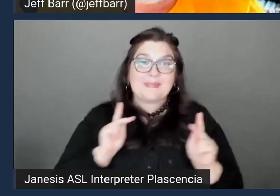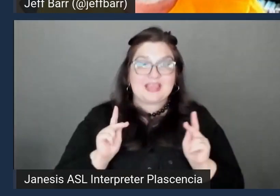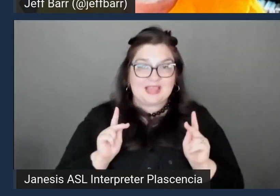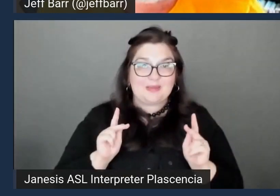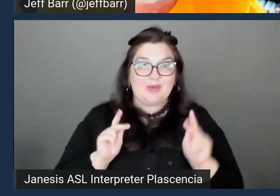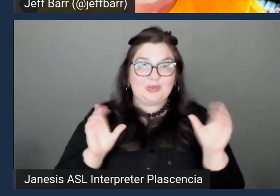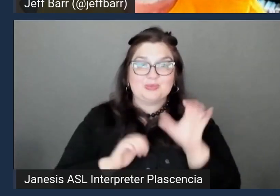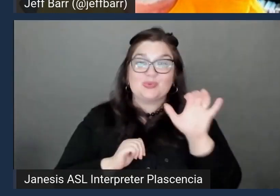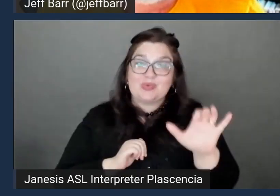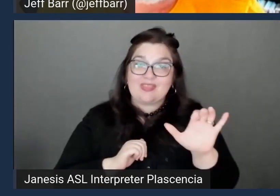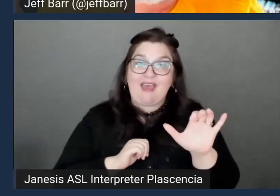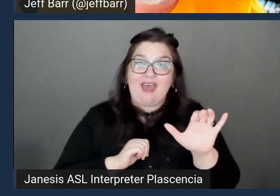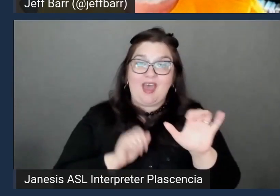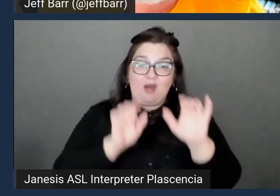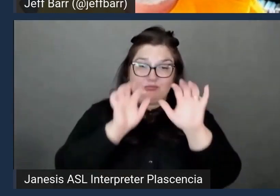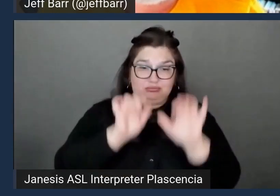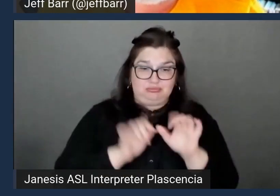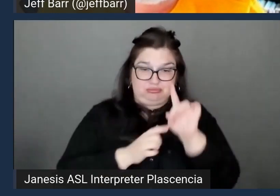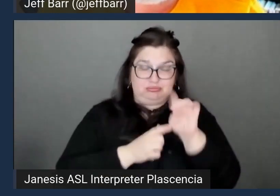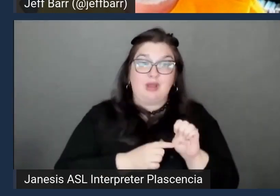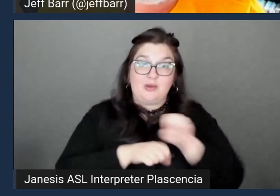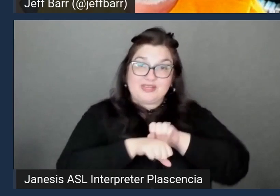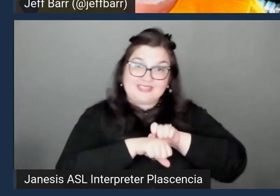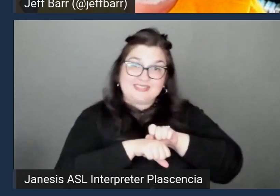submitted a bunch of things from the community.